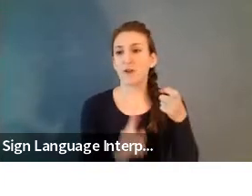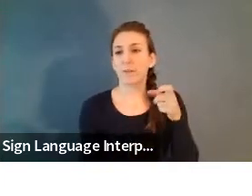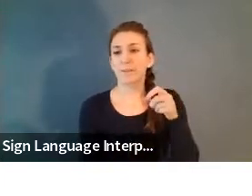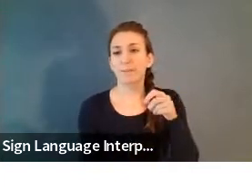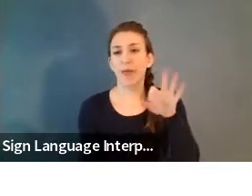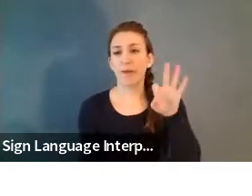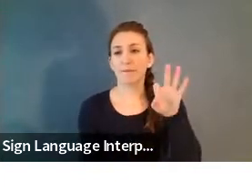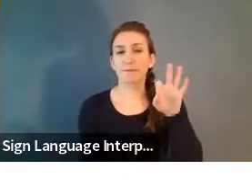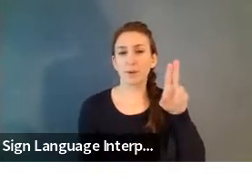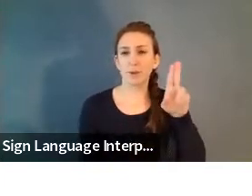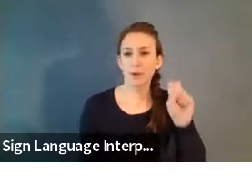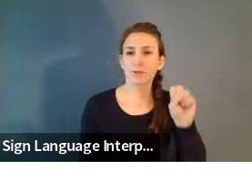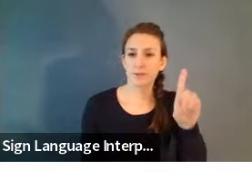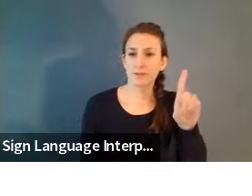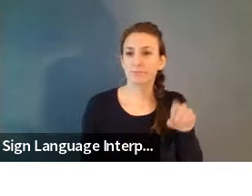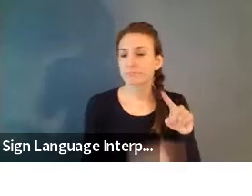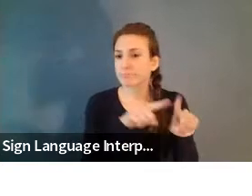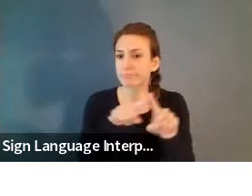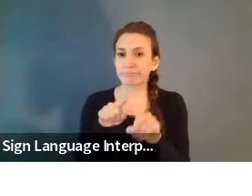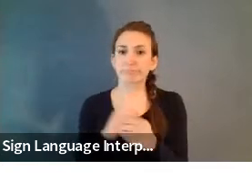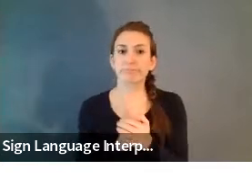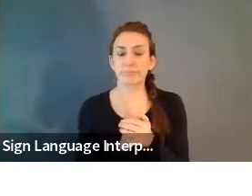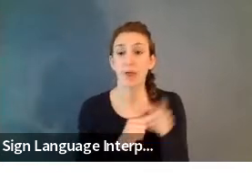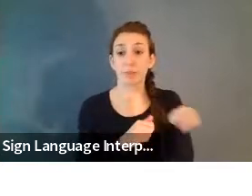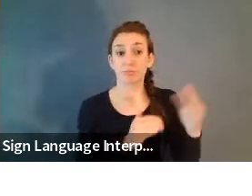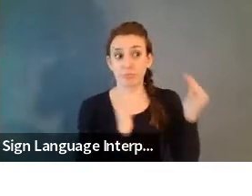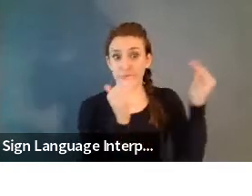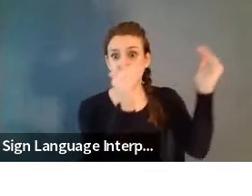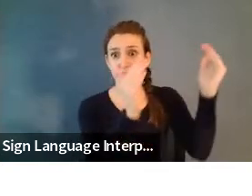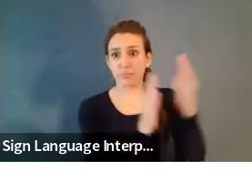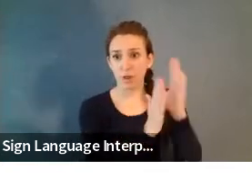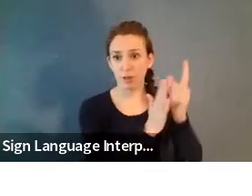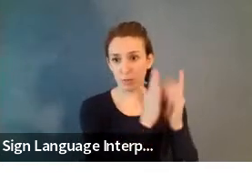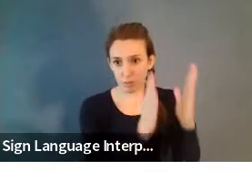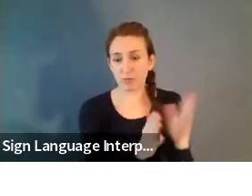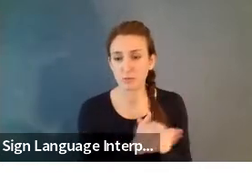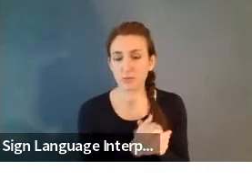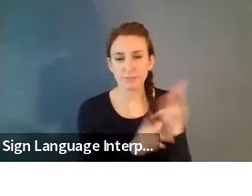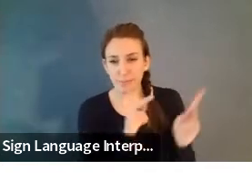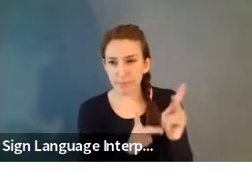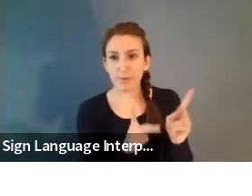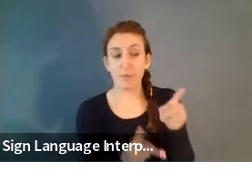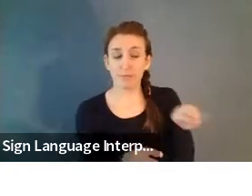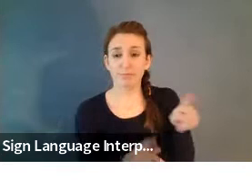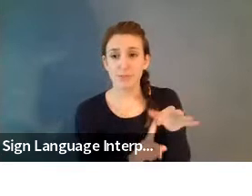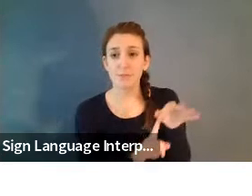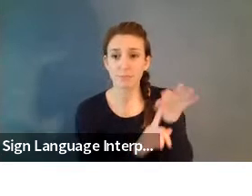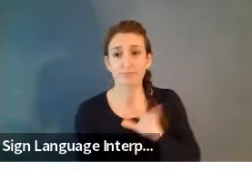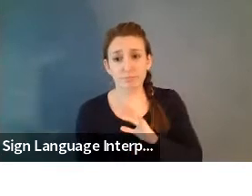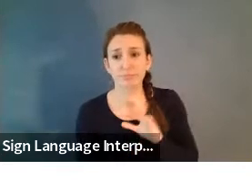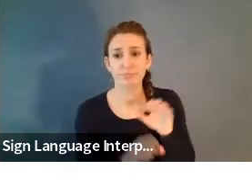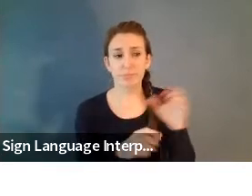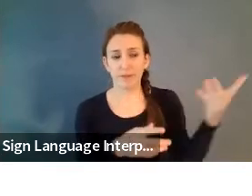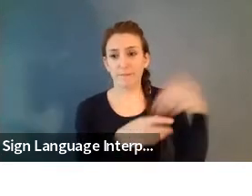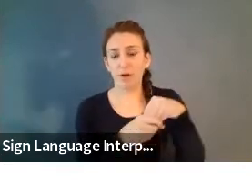success has really been that it's been a holistic effort. Not only has it been individuals on campus. There's Cal Law